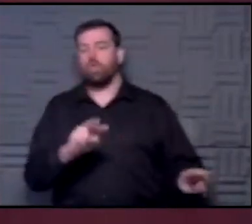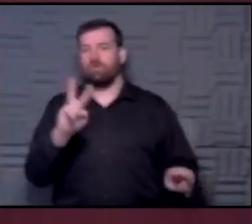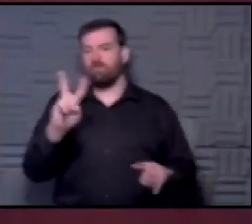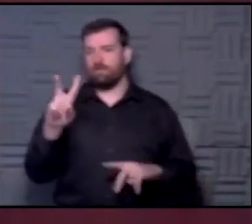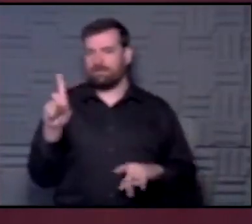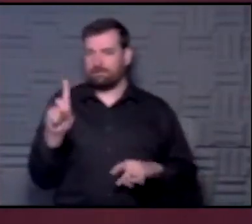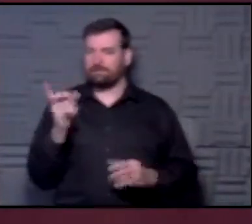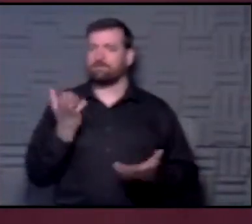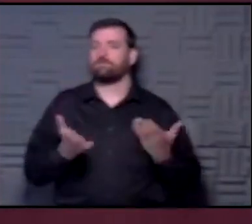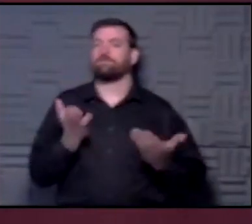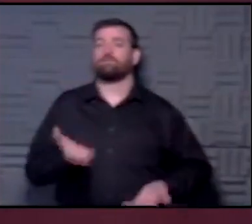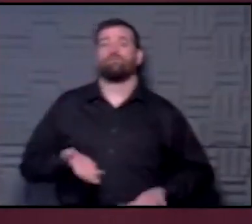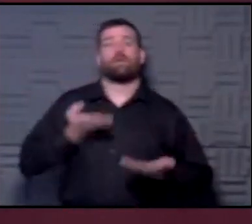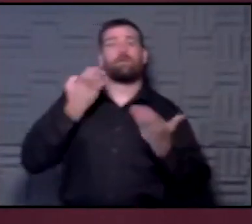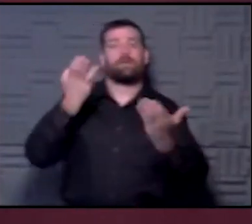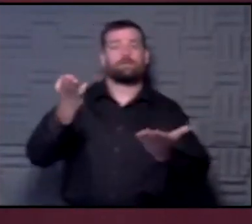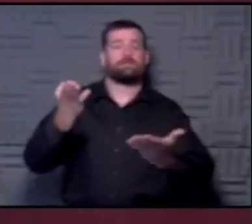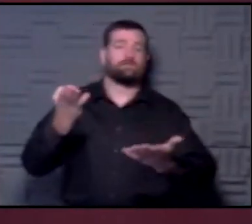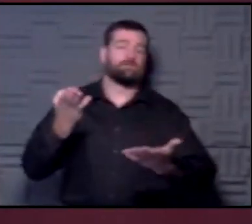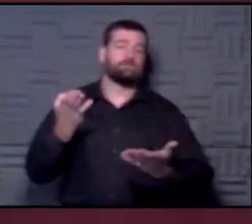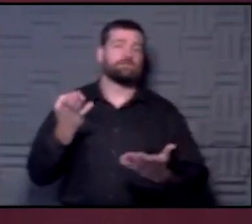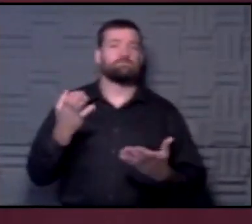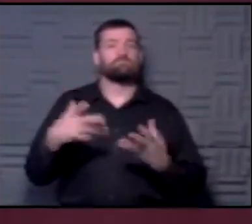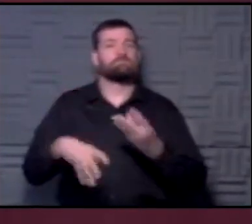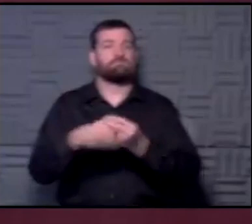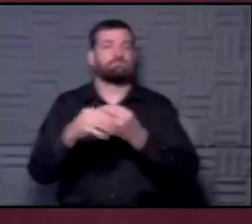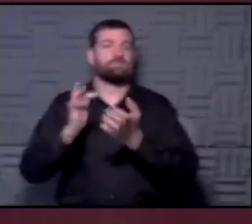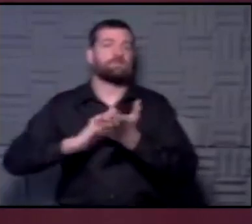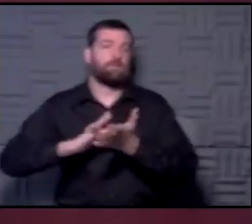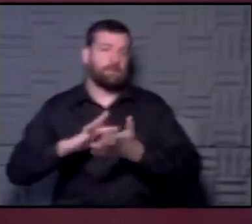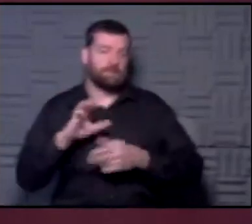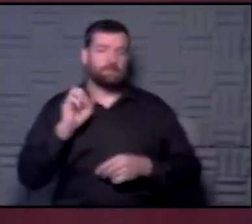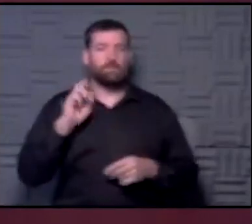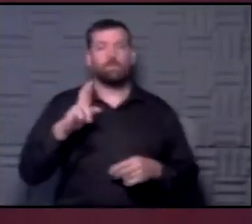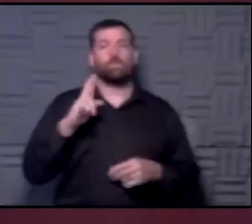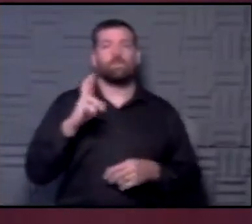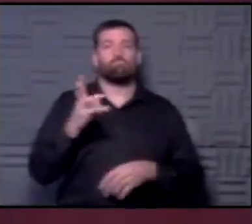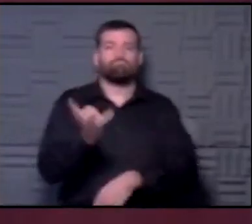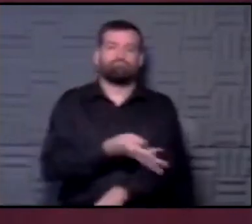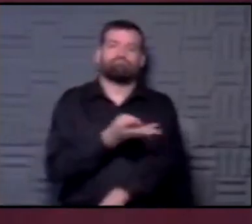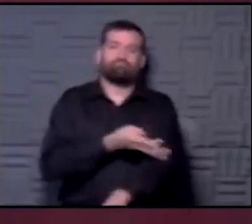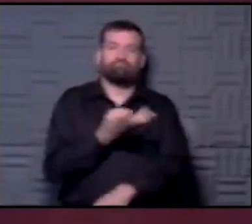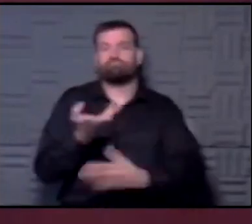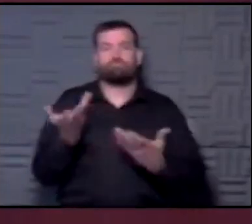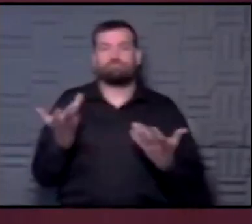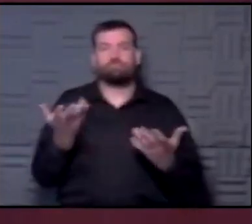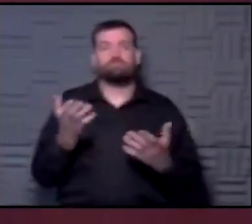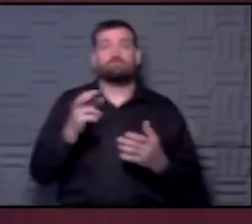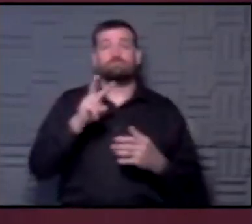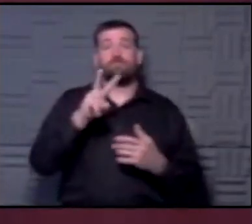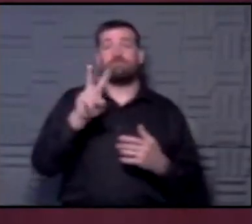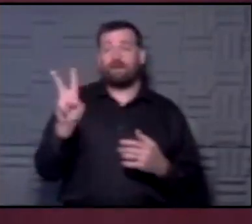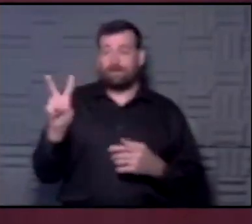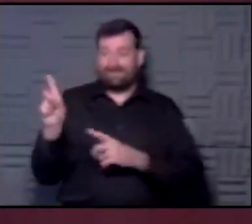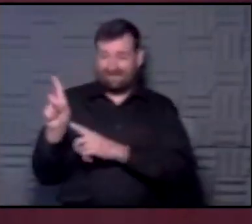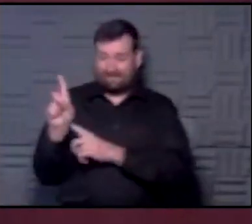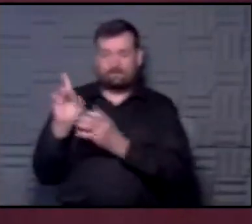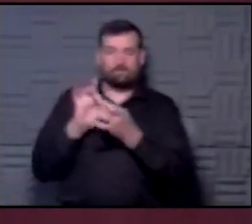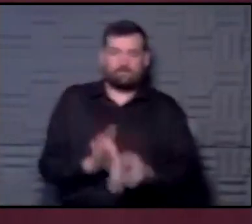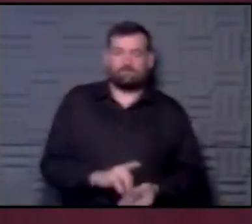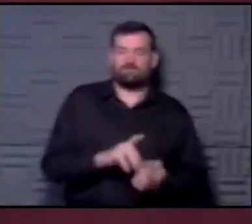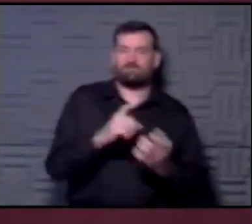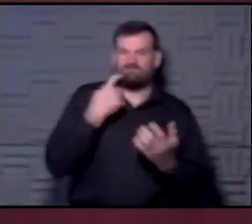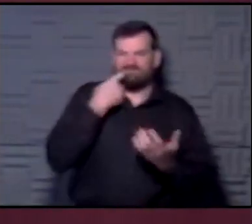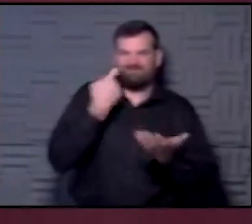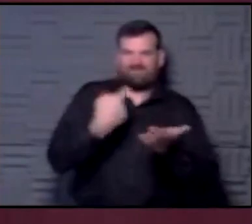and maybe recommend a supplement or infusion of some kind to get, because vitamin D is also linked to all these things I talked